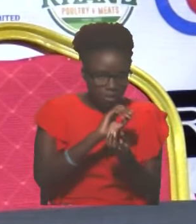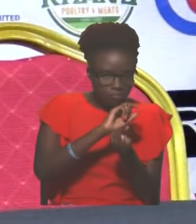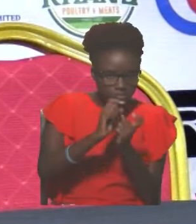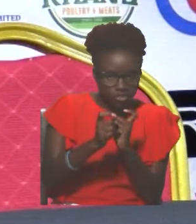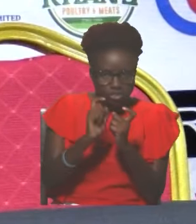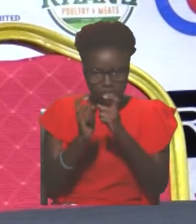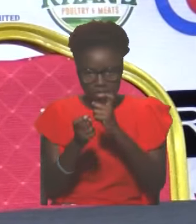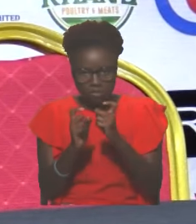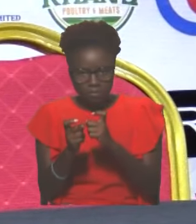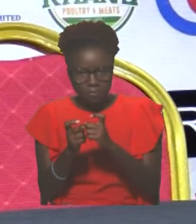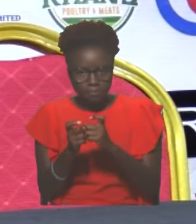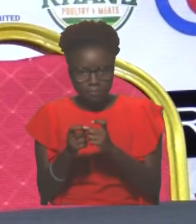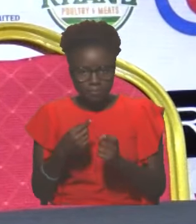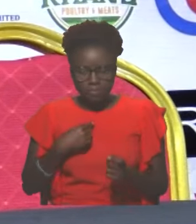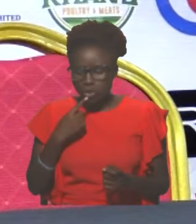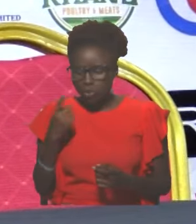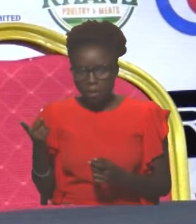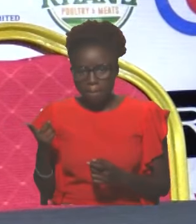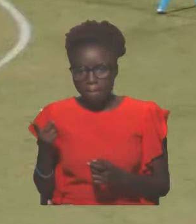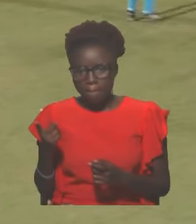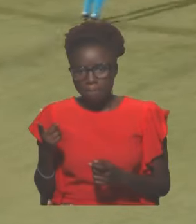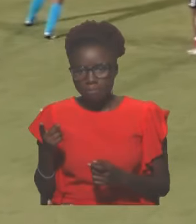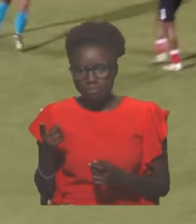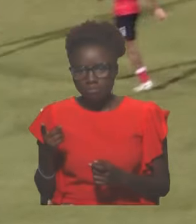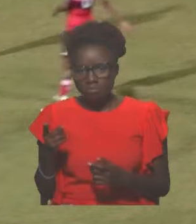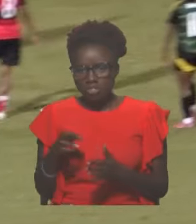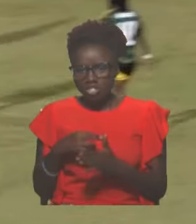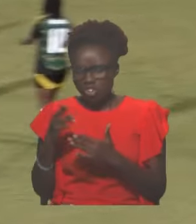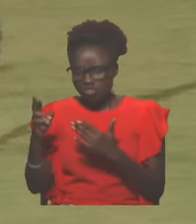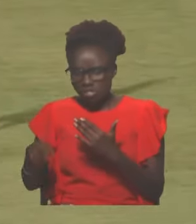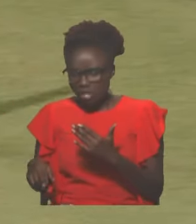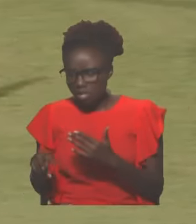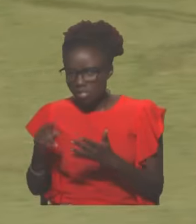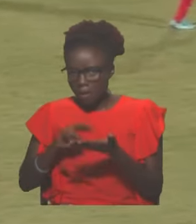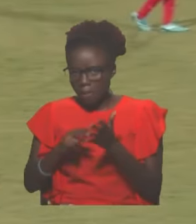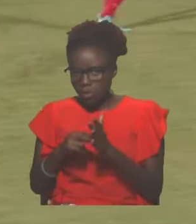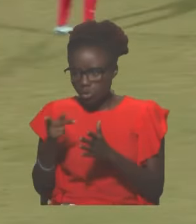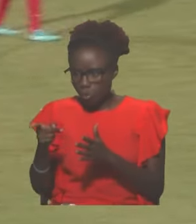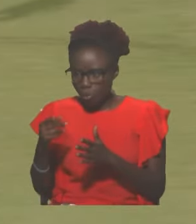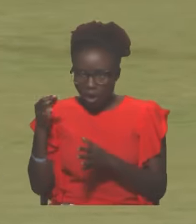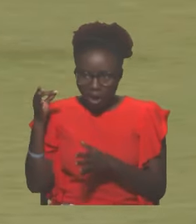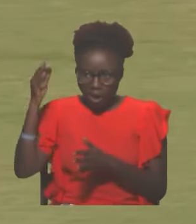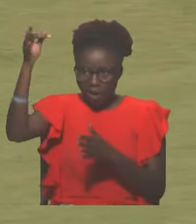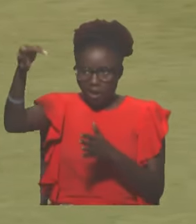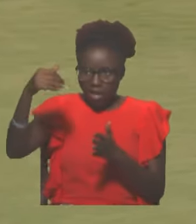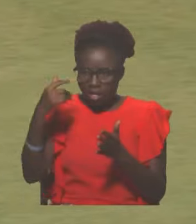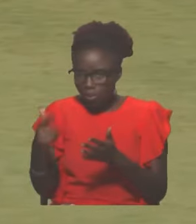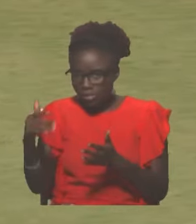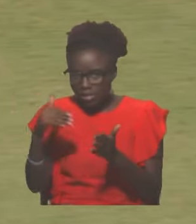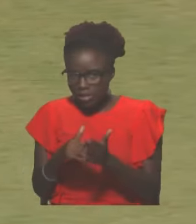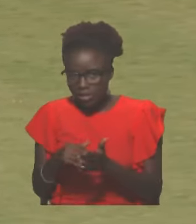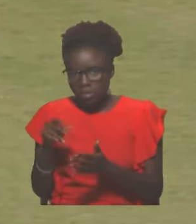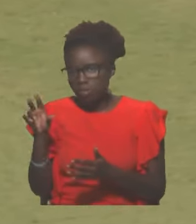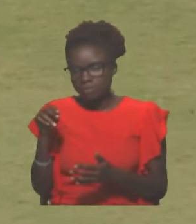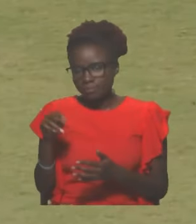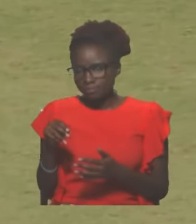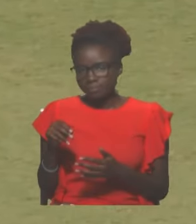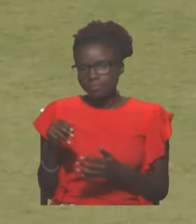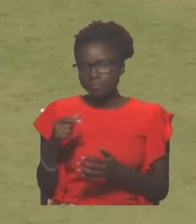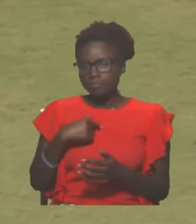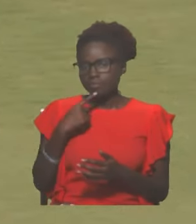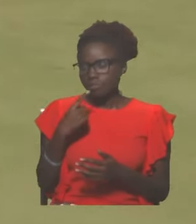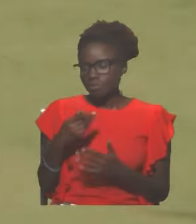And like I just said to them, don't let this result define who we are. Like I said in the interview before the game,